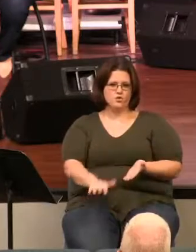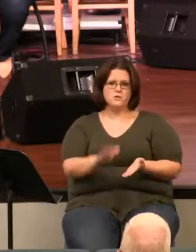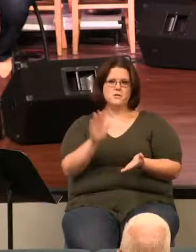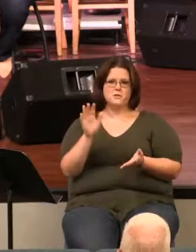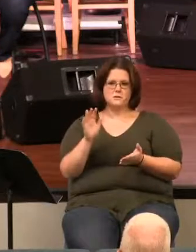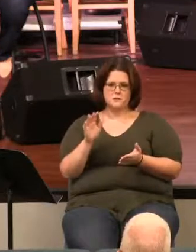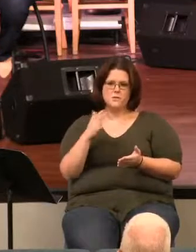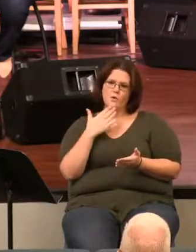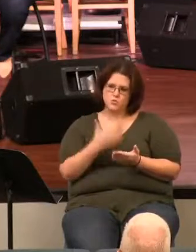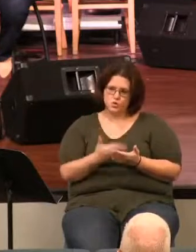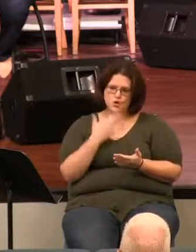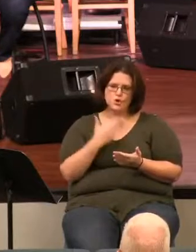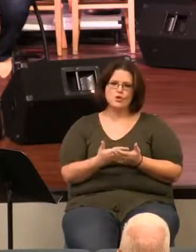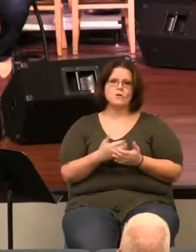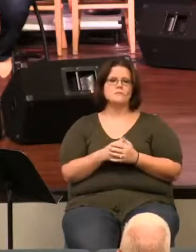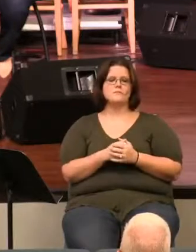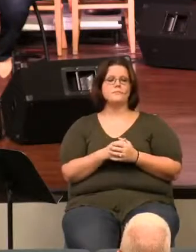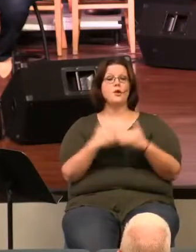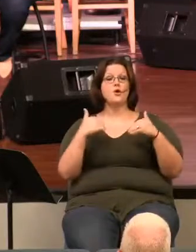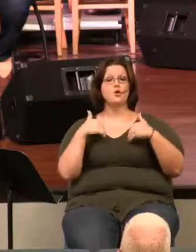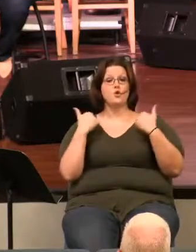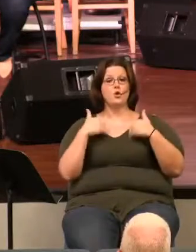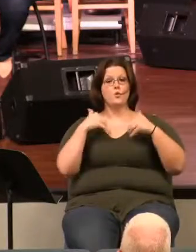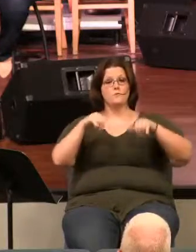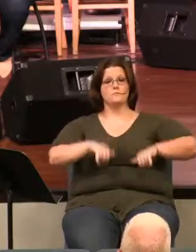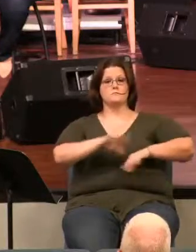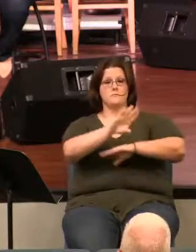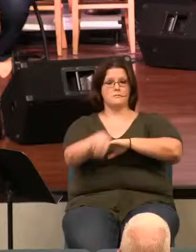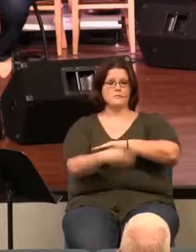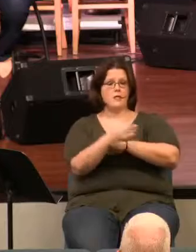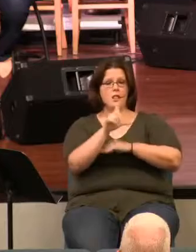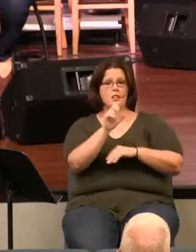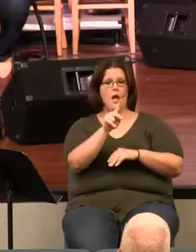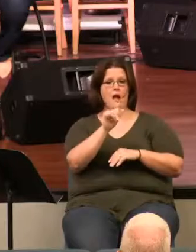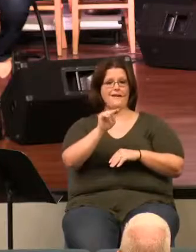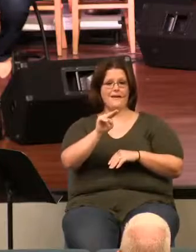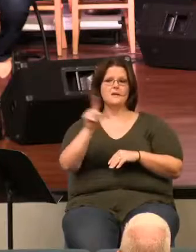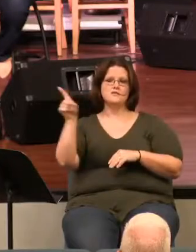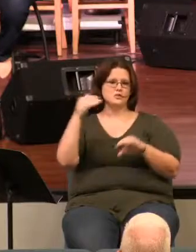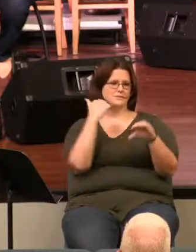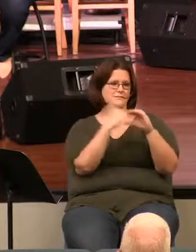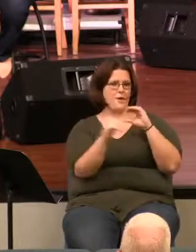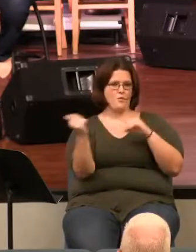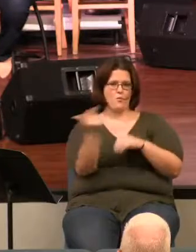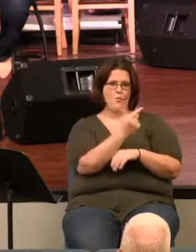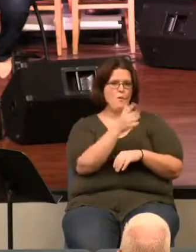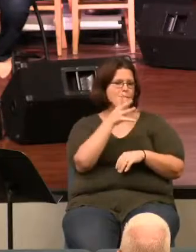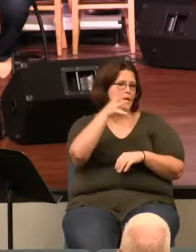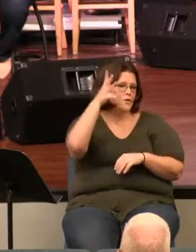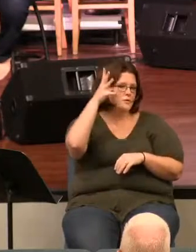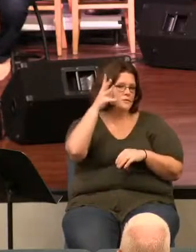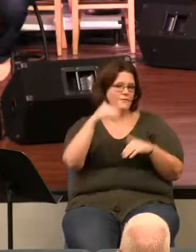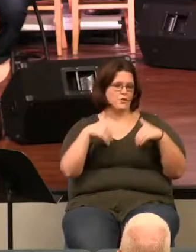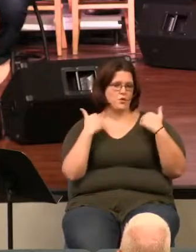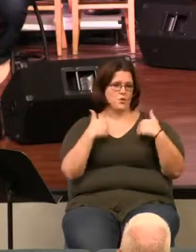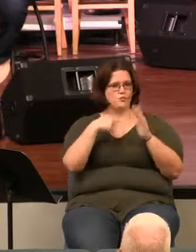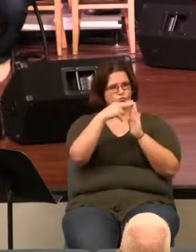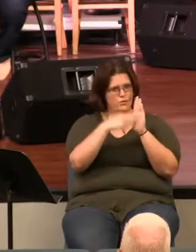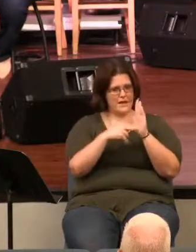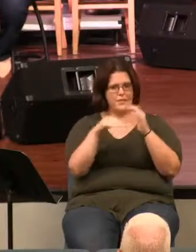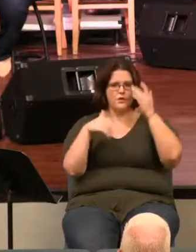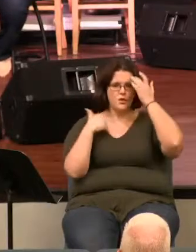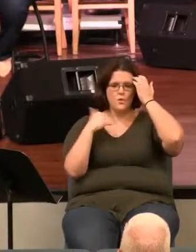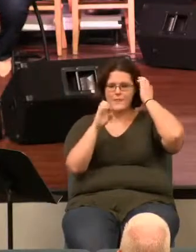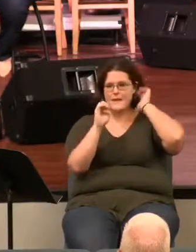those. Youth lock-in. Miss Billy sent all of our youth an email, the youth parents an email. Please read that